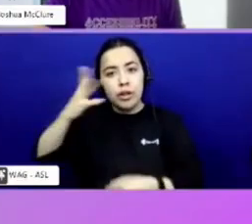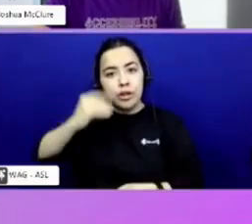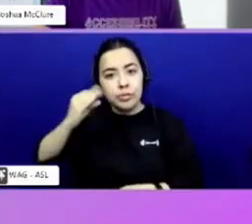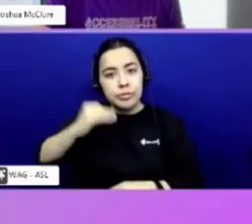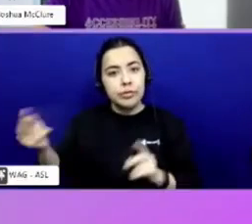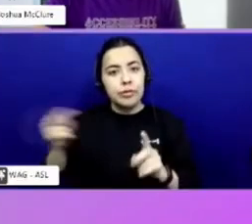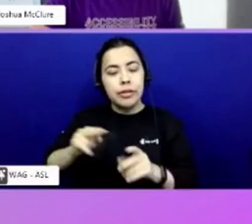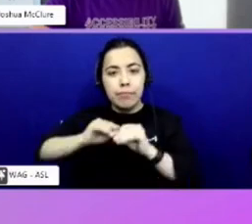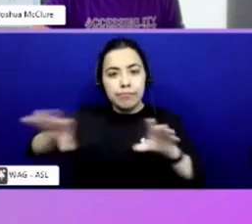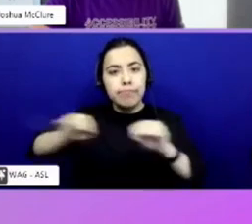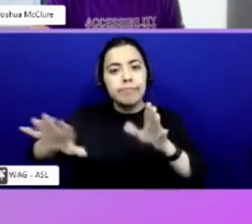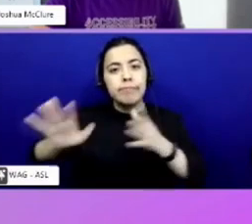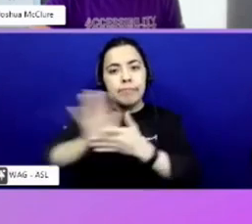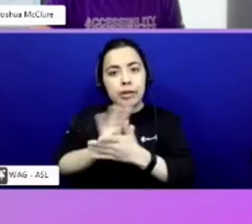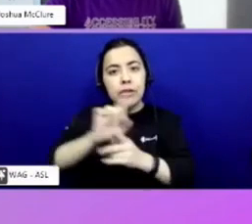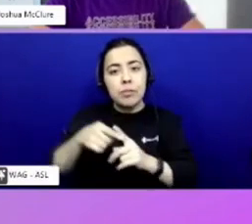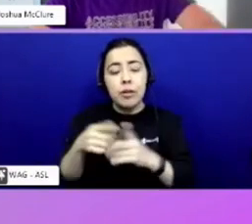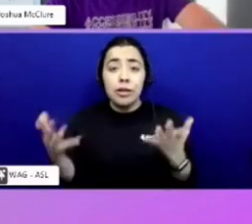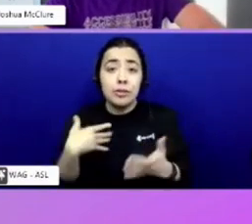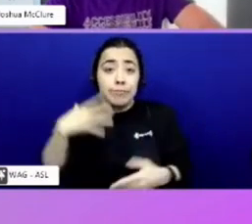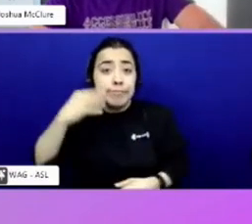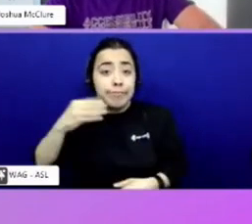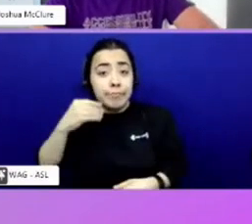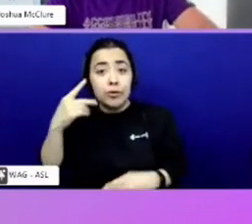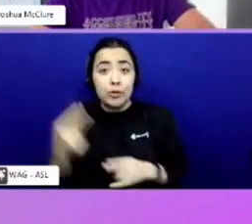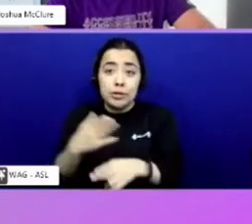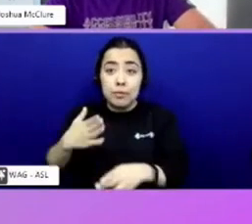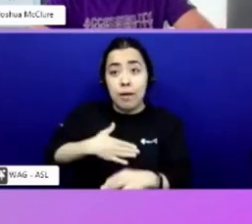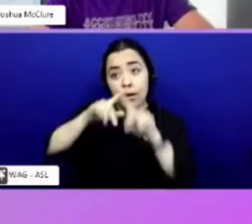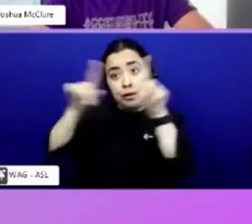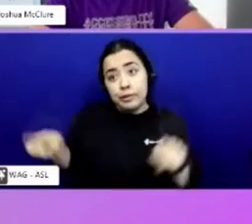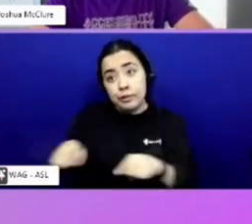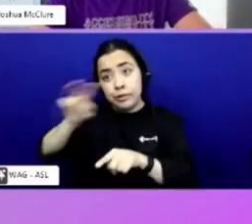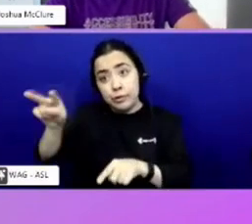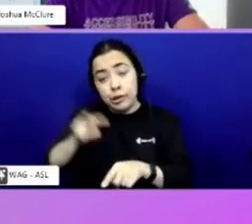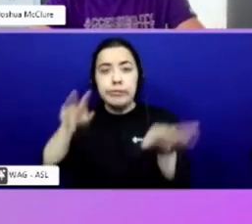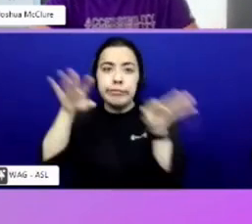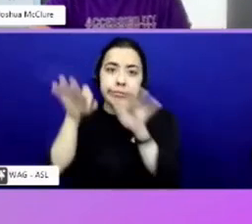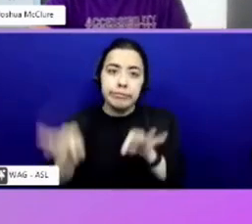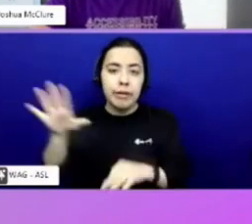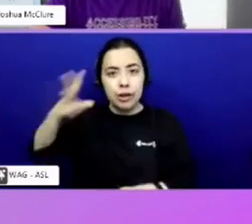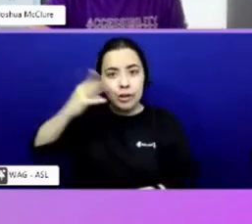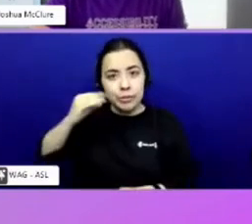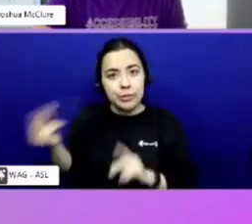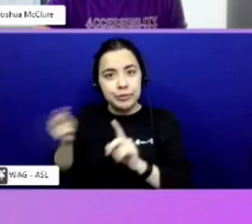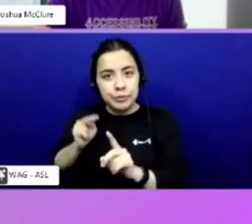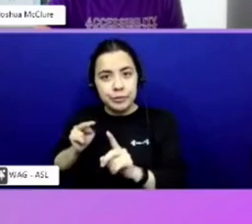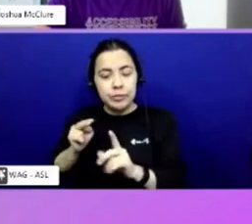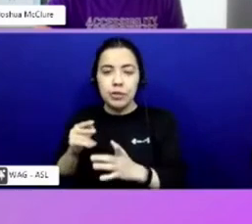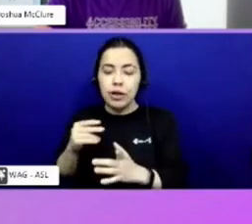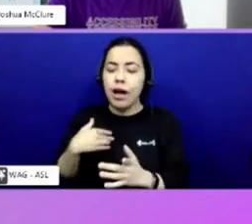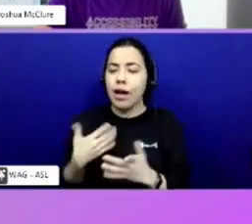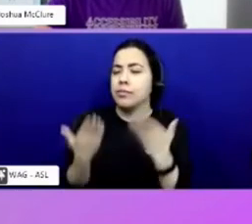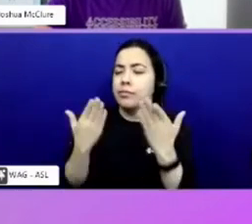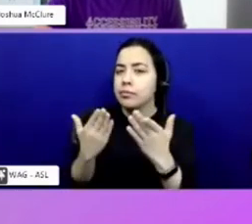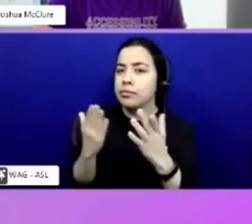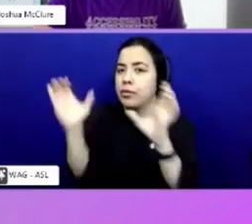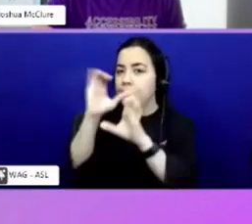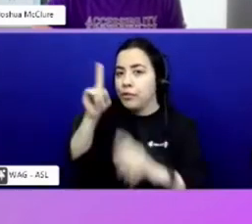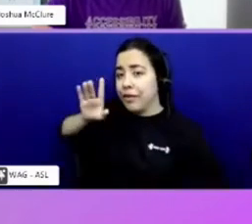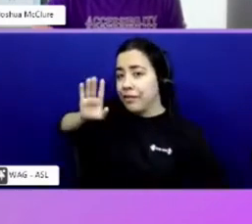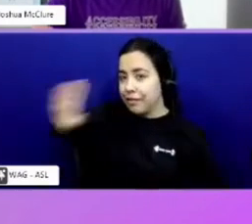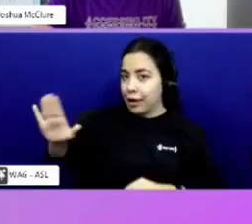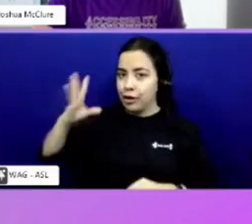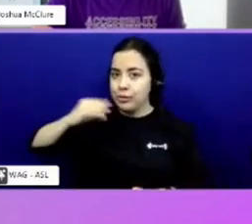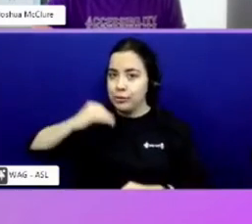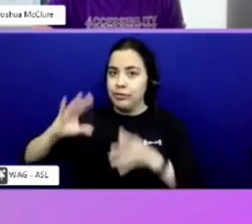out videos of like, here's what it's like using this screen reader. And I recommend seeking those out, because nothing beats